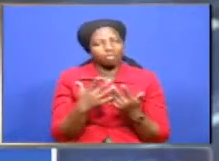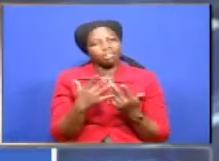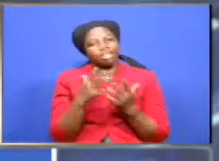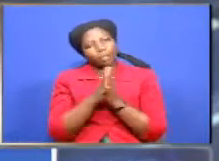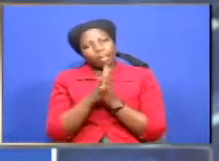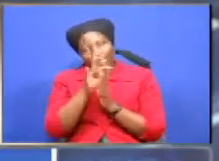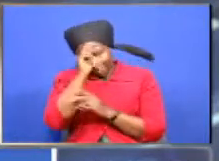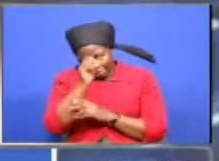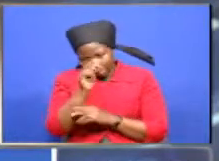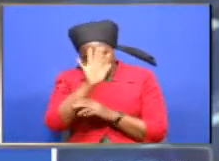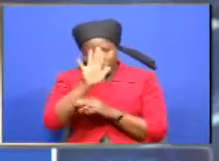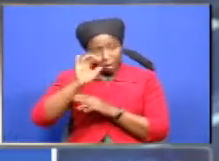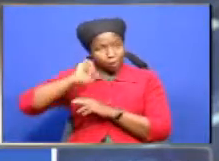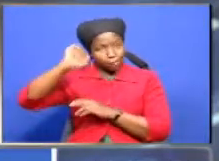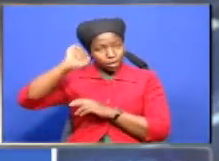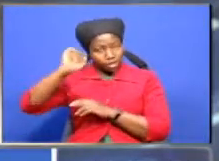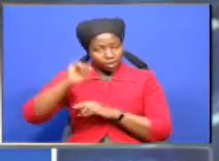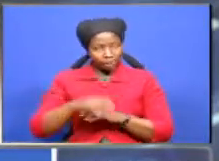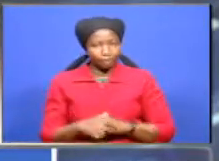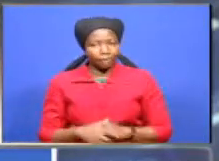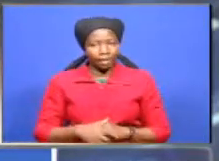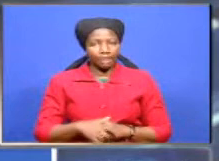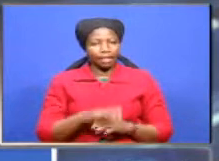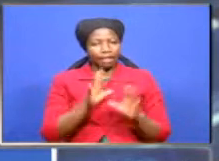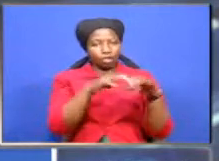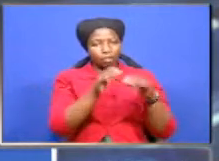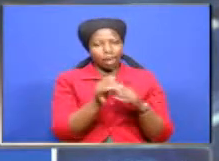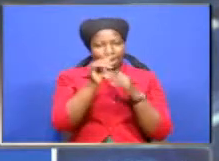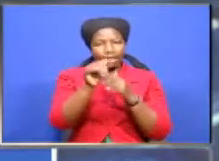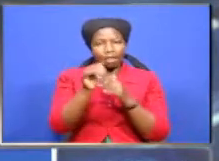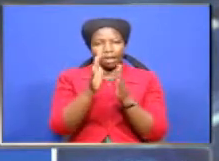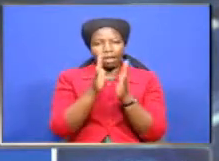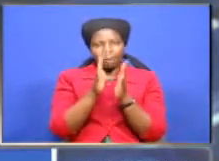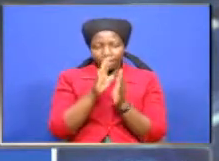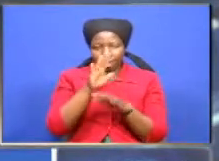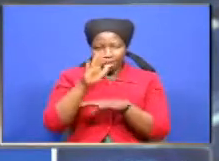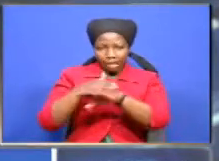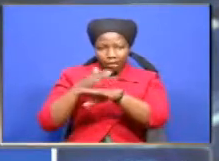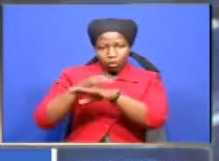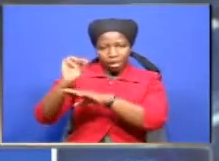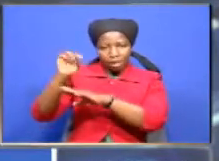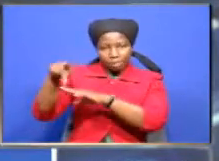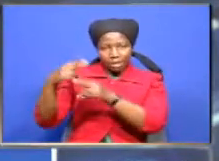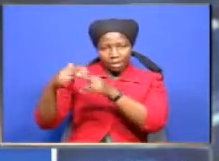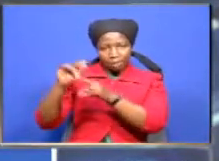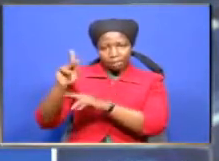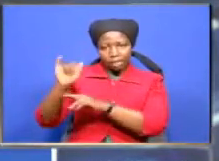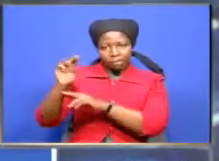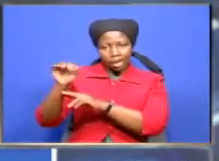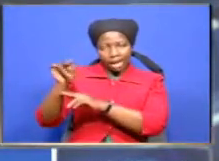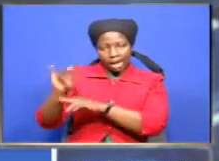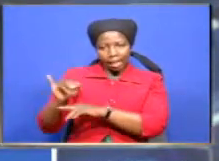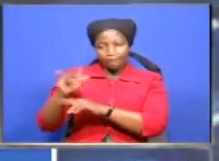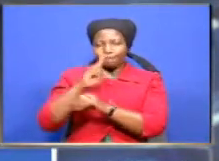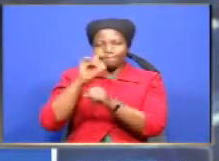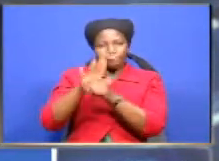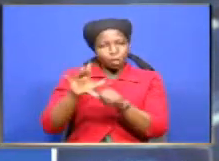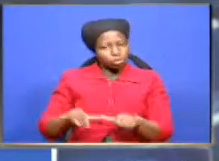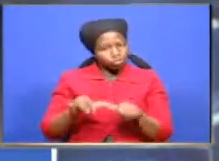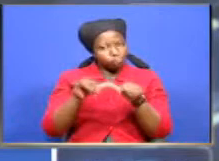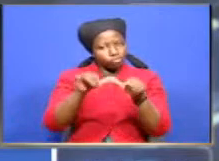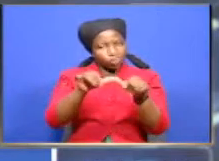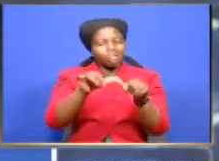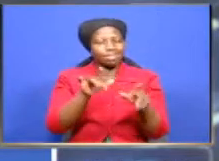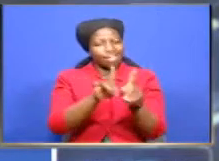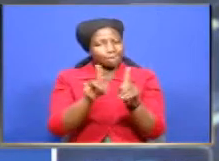trajectory. The group led by Kikuyu Member of Parliament Kimani Ichung'wah, however, promises to stay put, even as they warned that the onslaught will